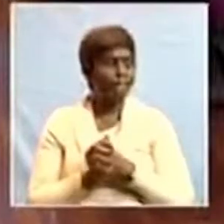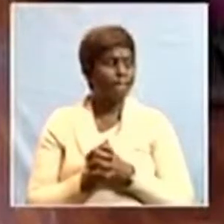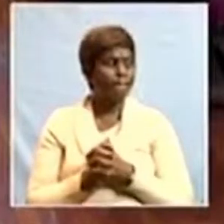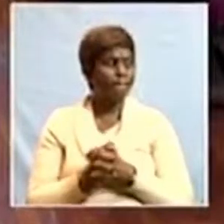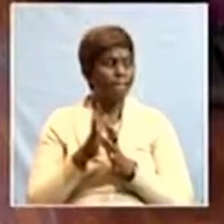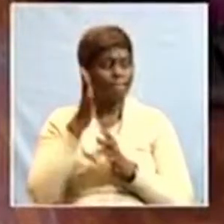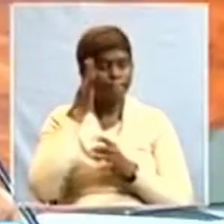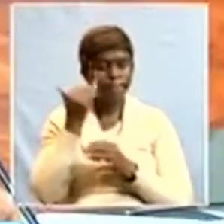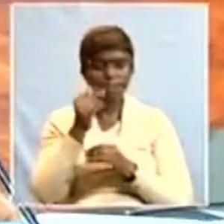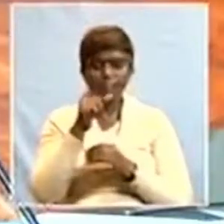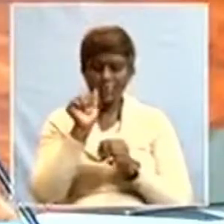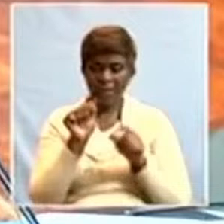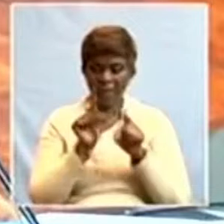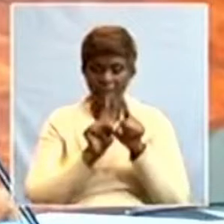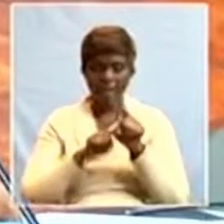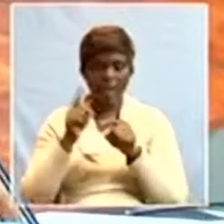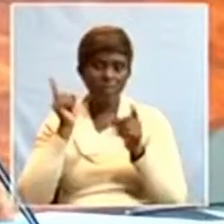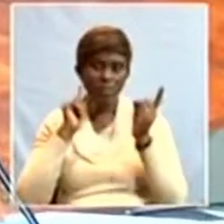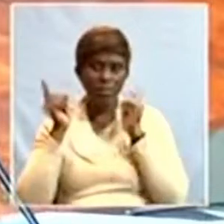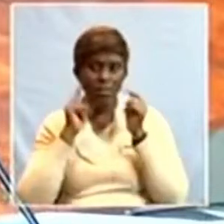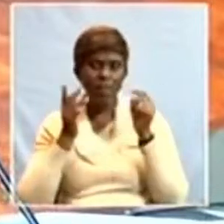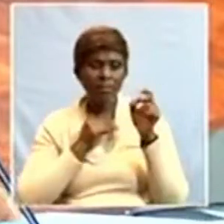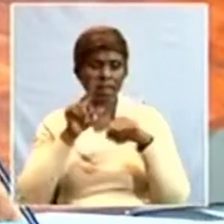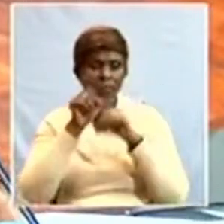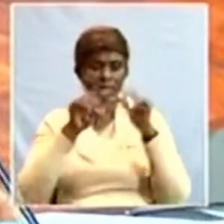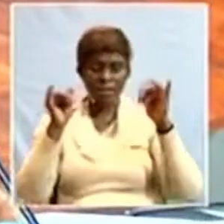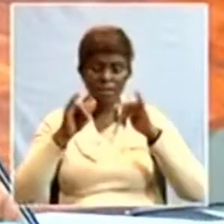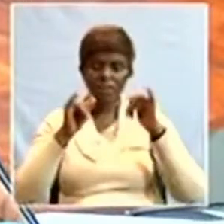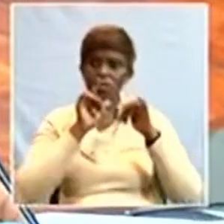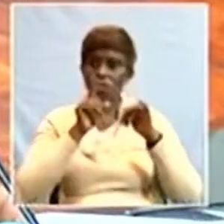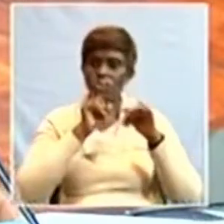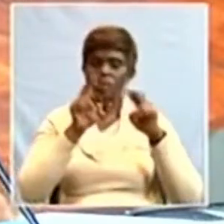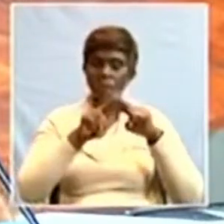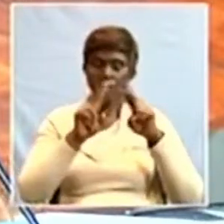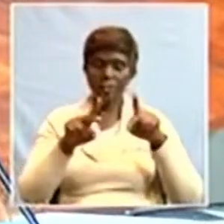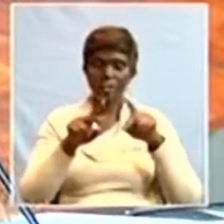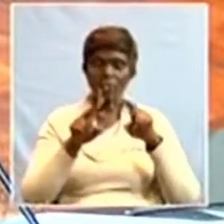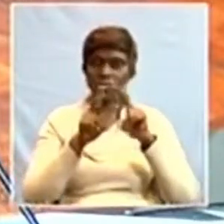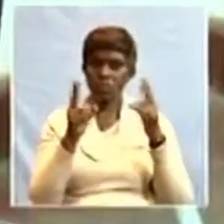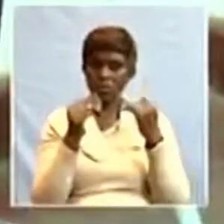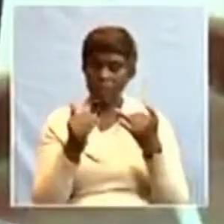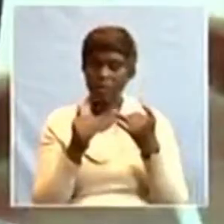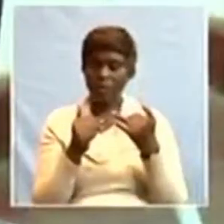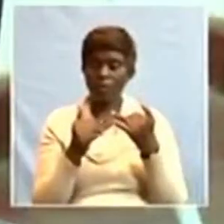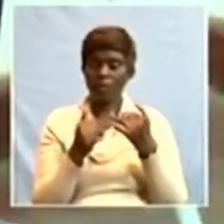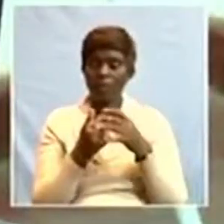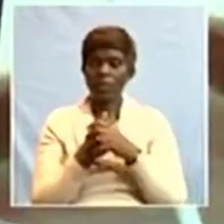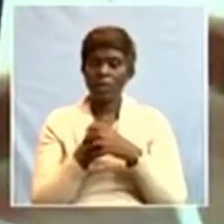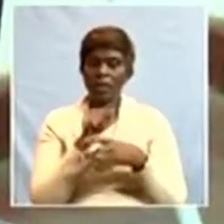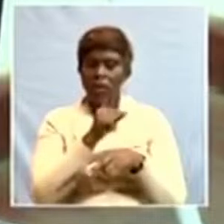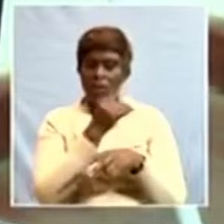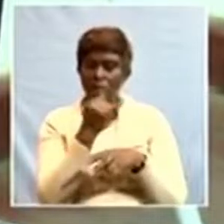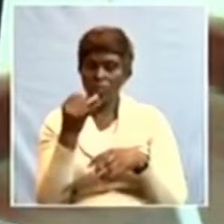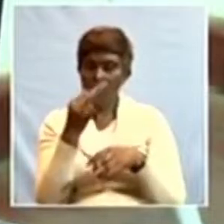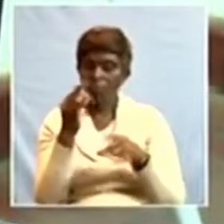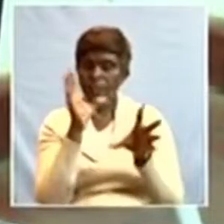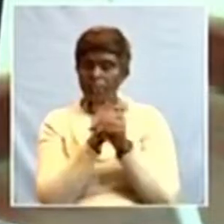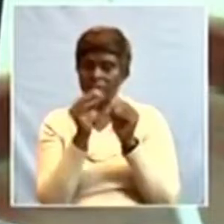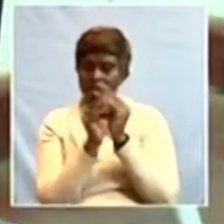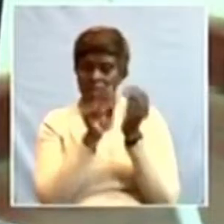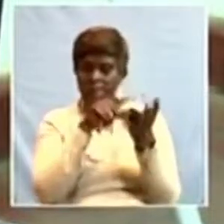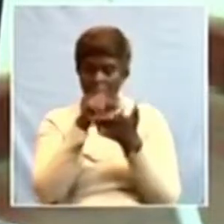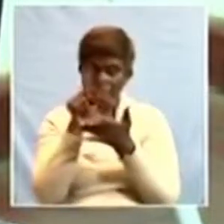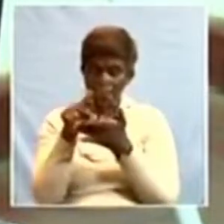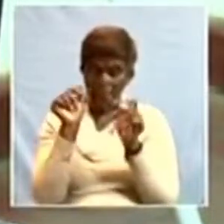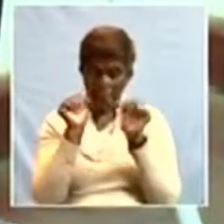Why is it that you got my question? Yes, yeah, you can respond to it. So the issue of missing payments actually